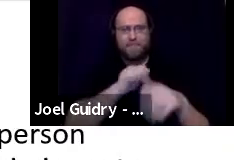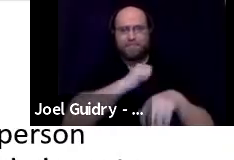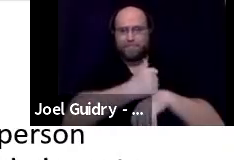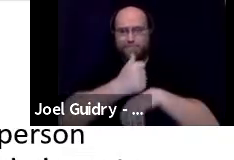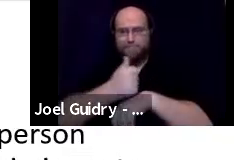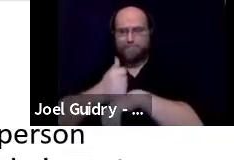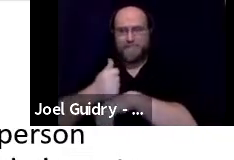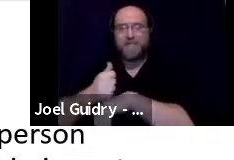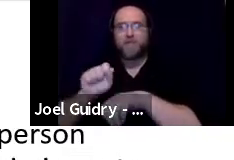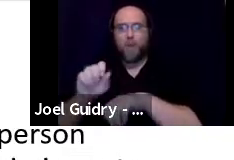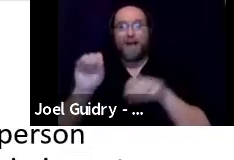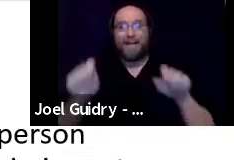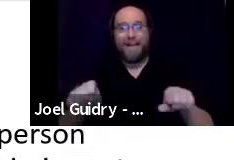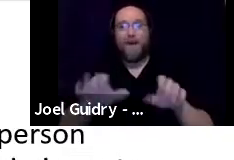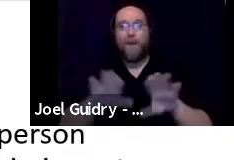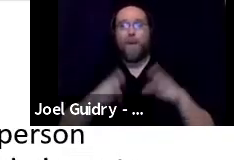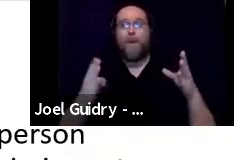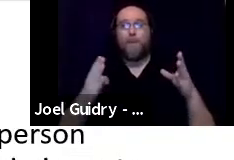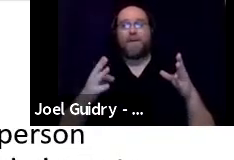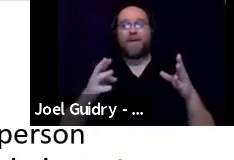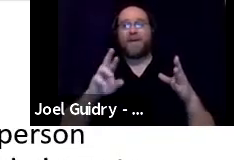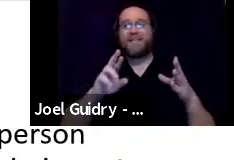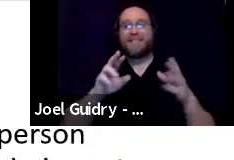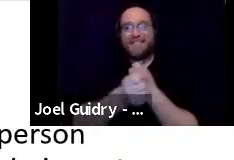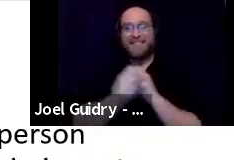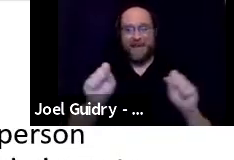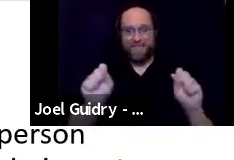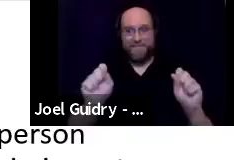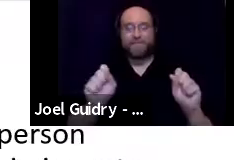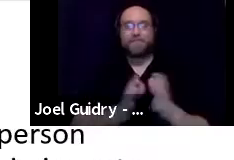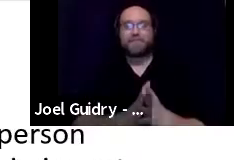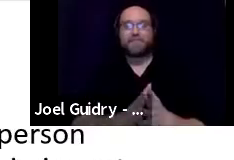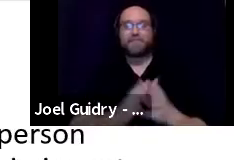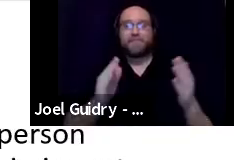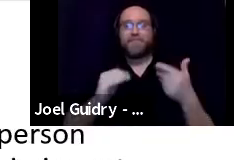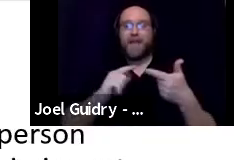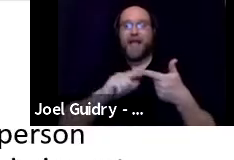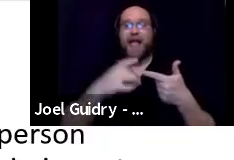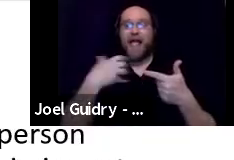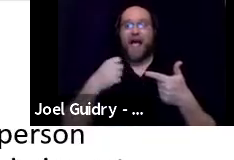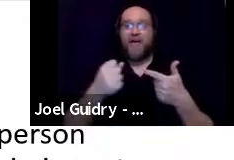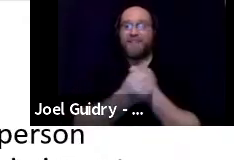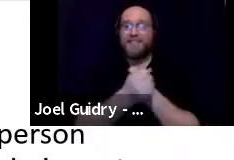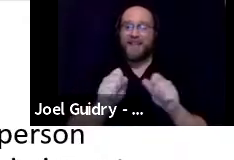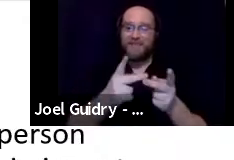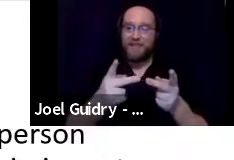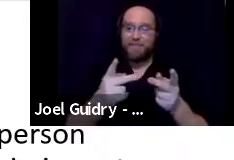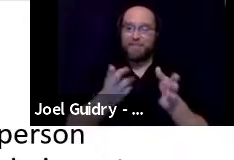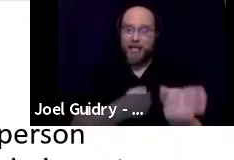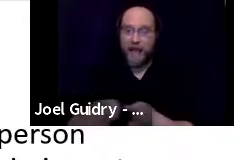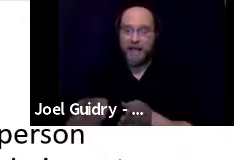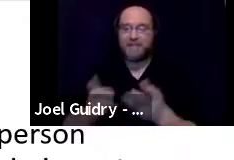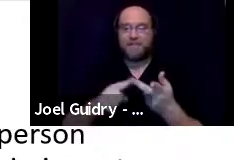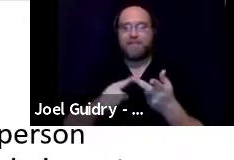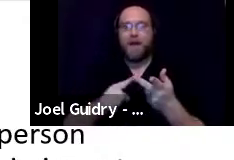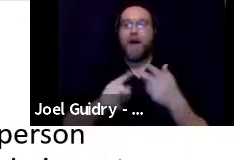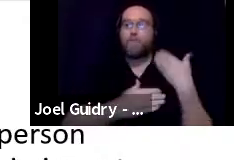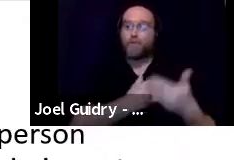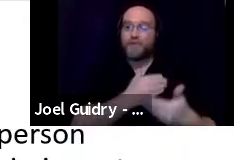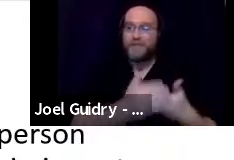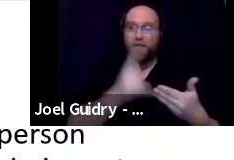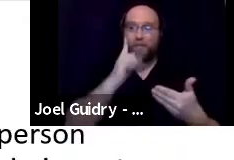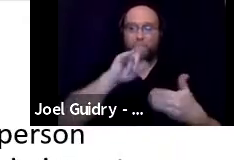those requirements are health and safety plans, procedures for implementing those plans, and specific